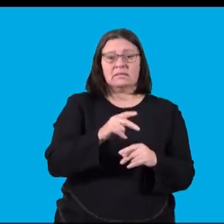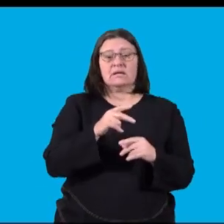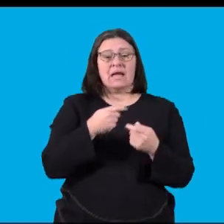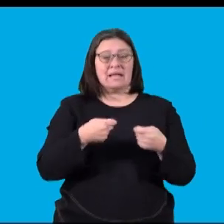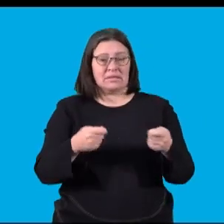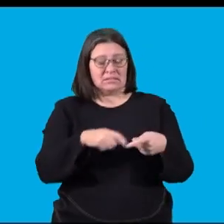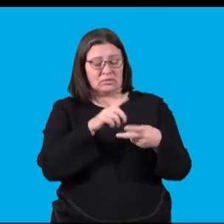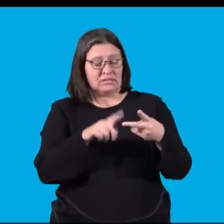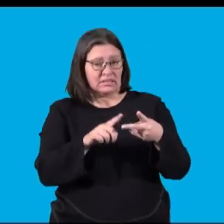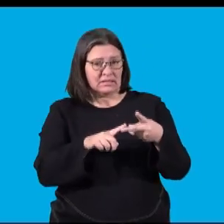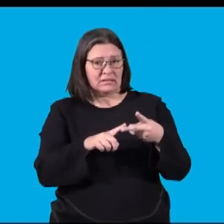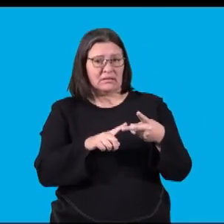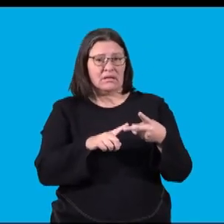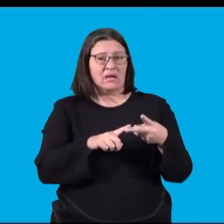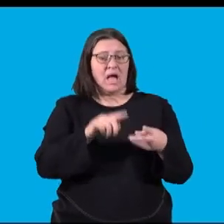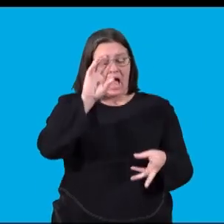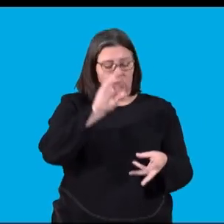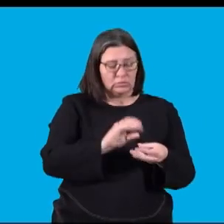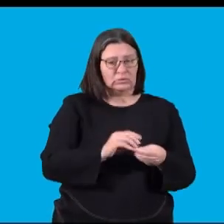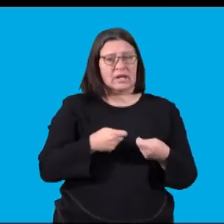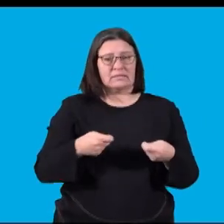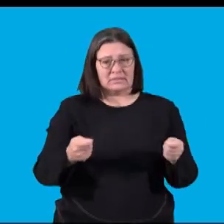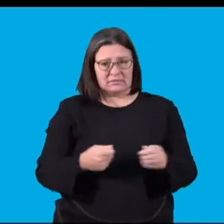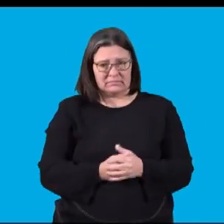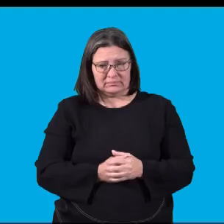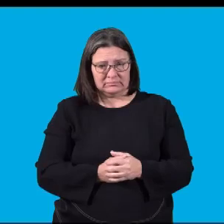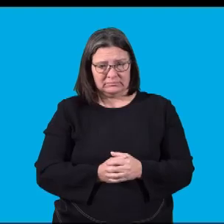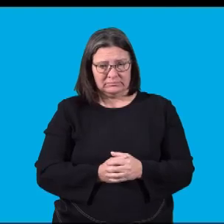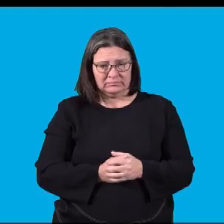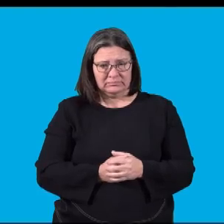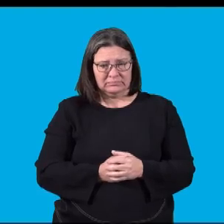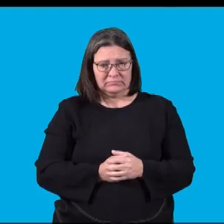the second one is what? Accrued expense.